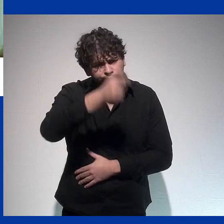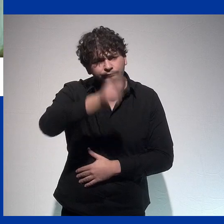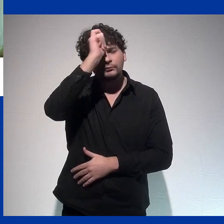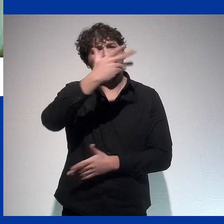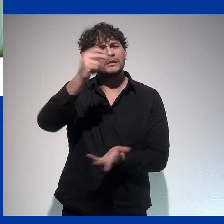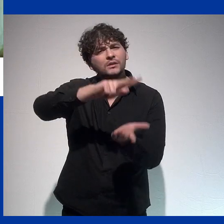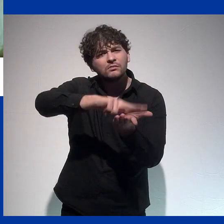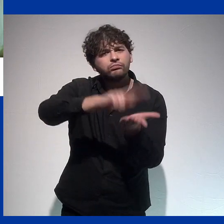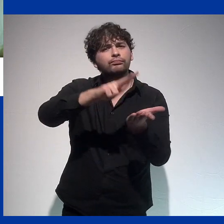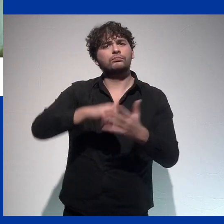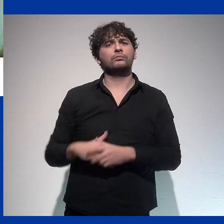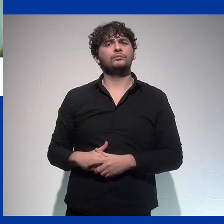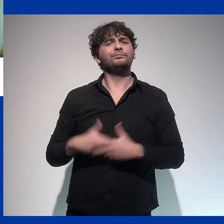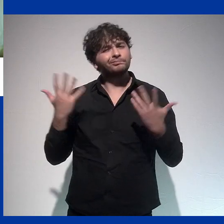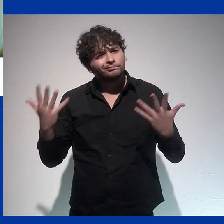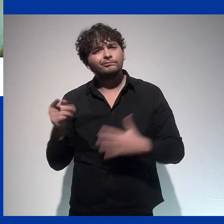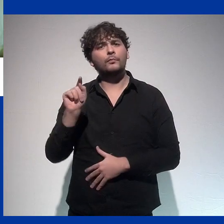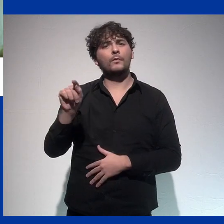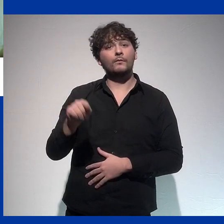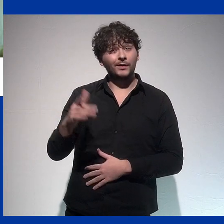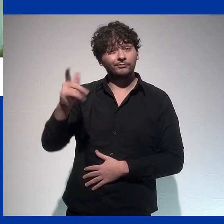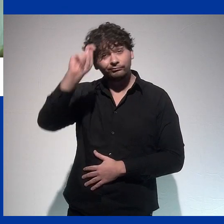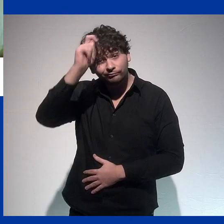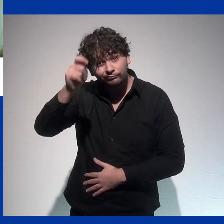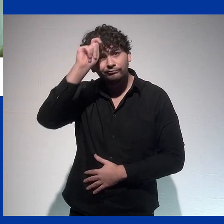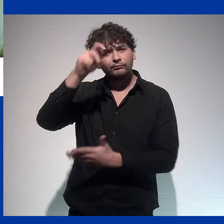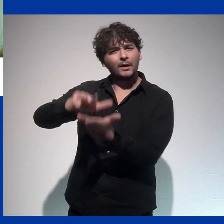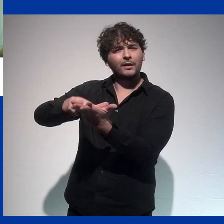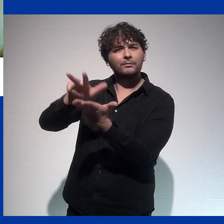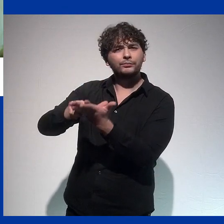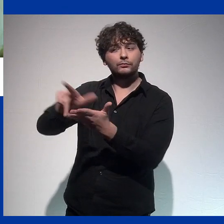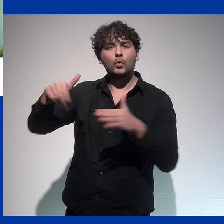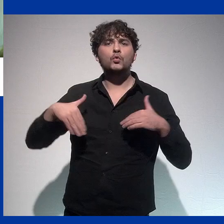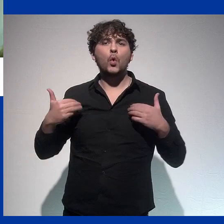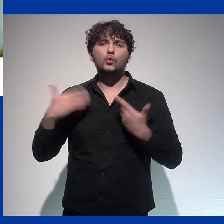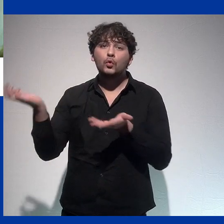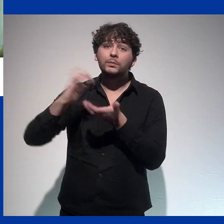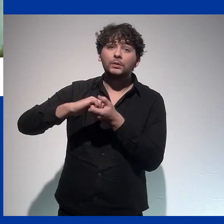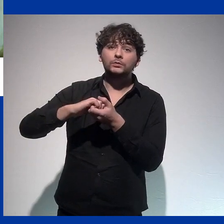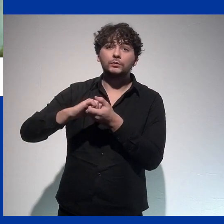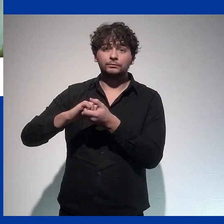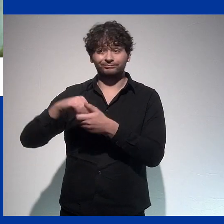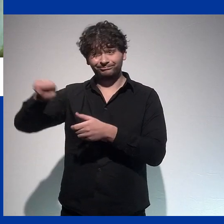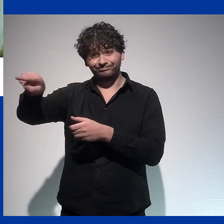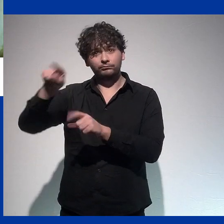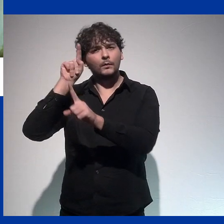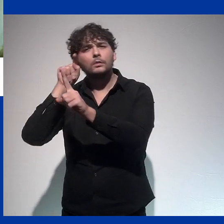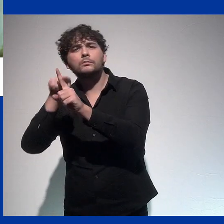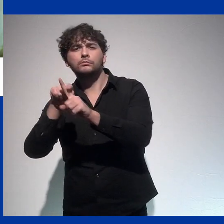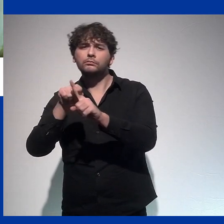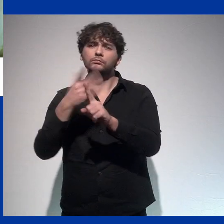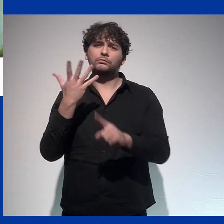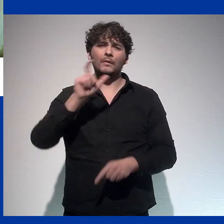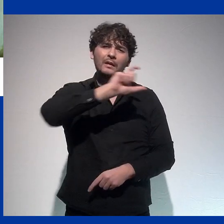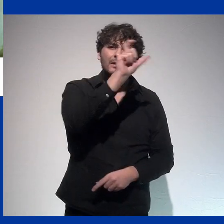across Italy and across different sectors, trainers, local and regional policymakers, not to